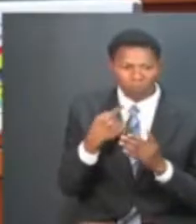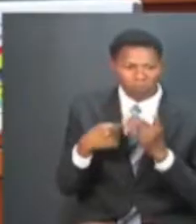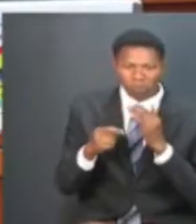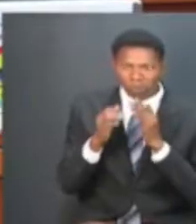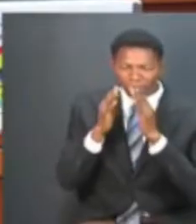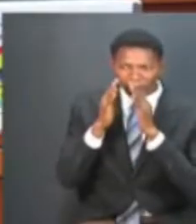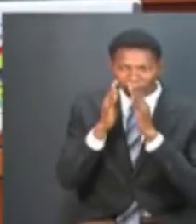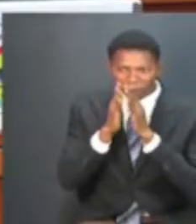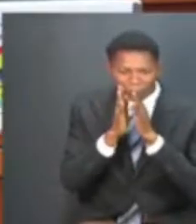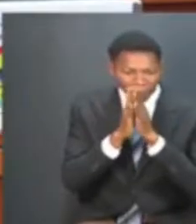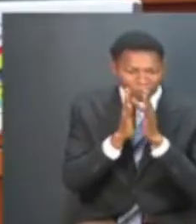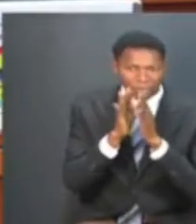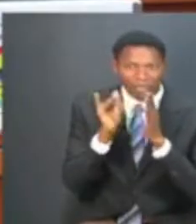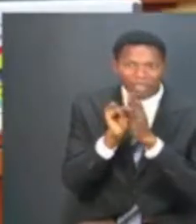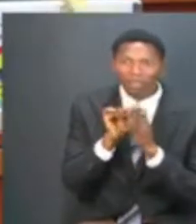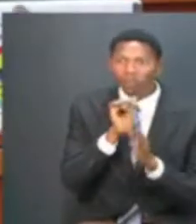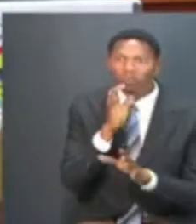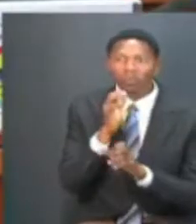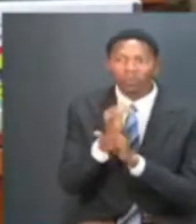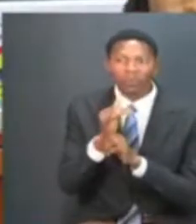call from the constituency